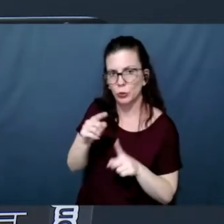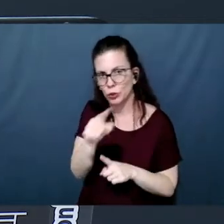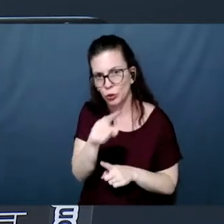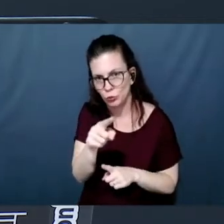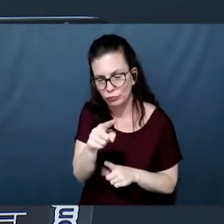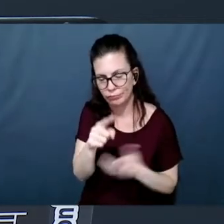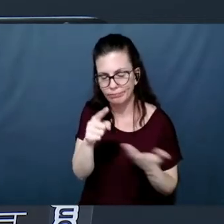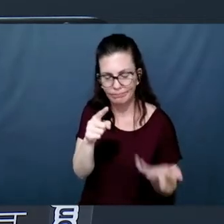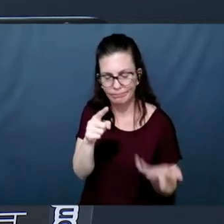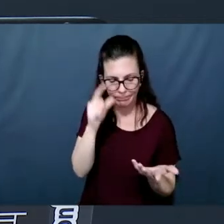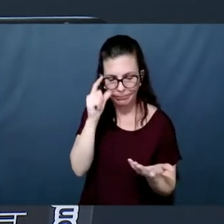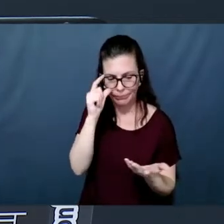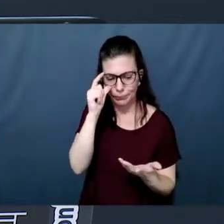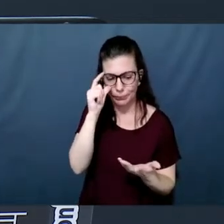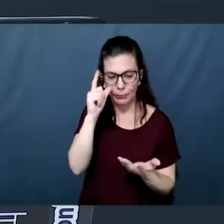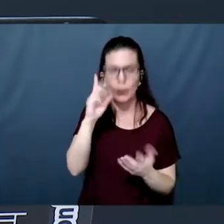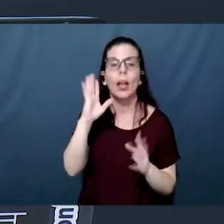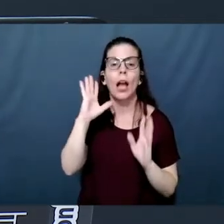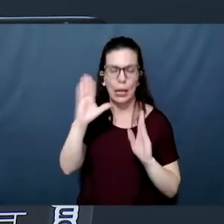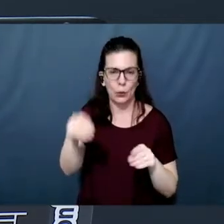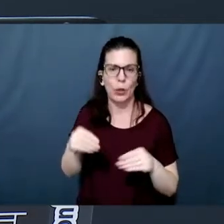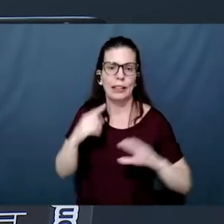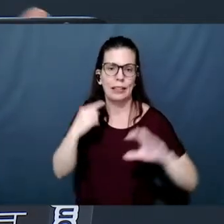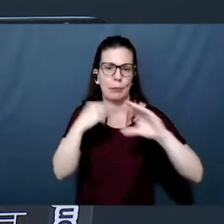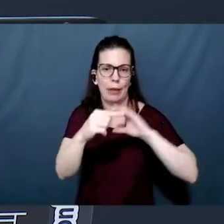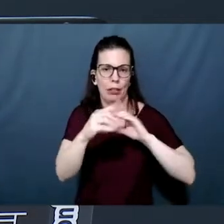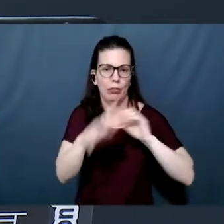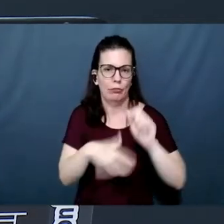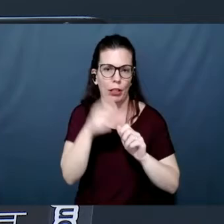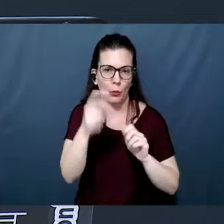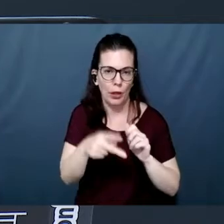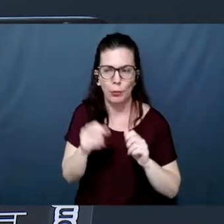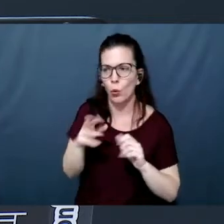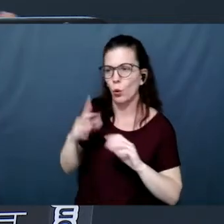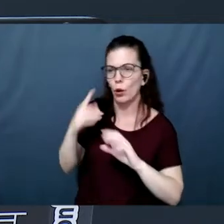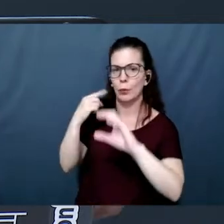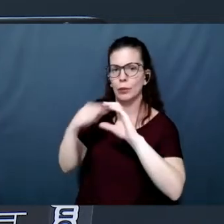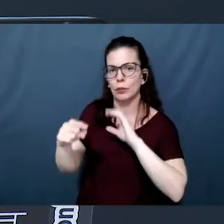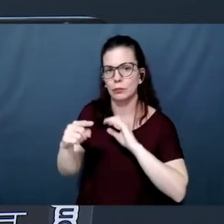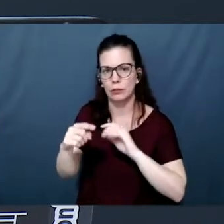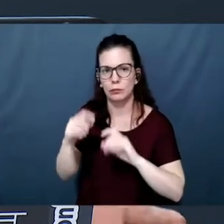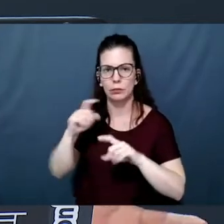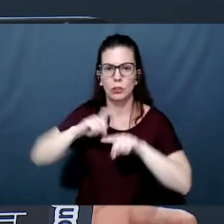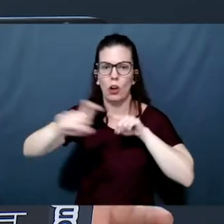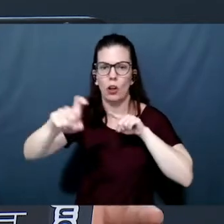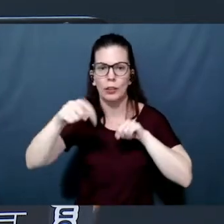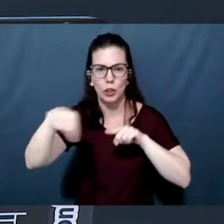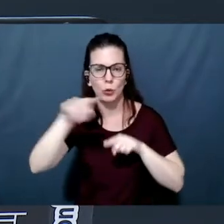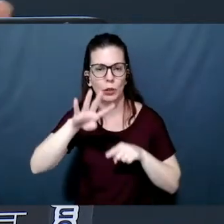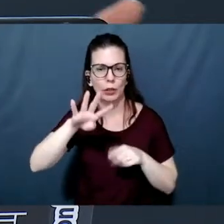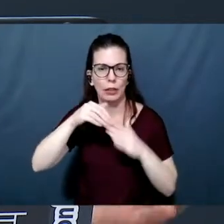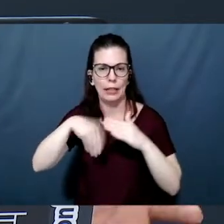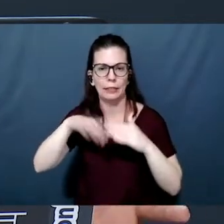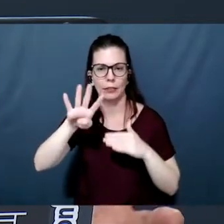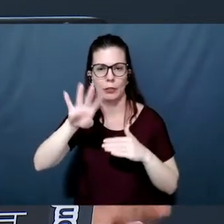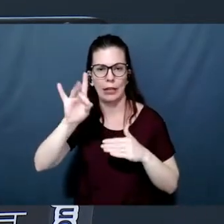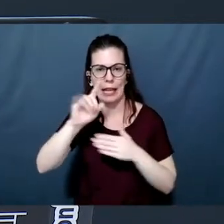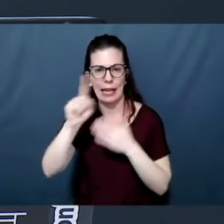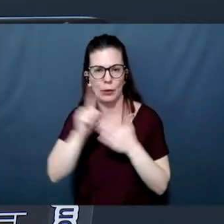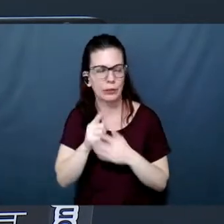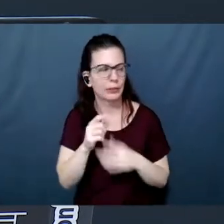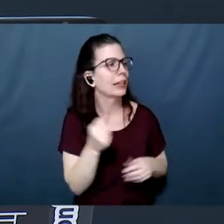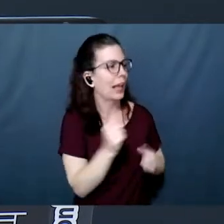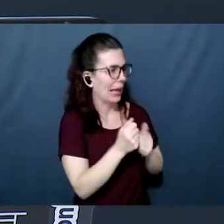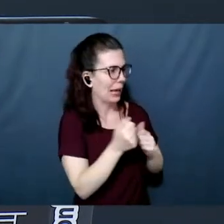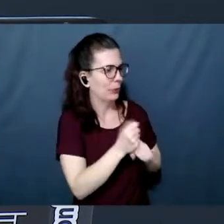going to give you a follow-up email, or I'm going to call you back within 48 hours. So how to make sure that it actually happens? Yeah. Exactly, and if I don't call you back,